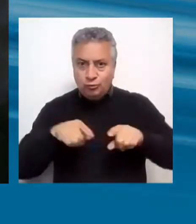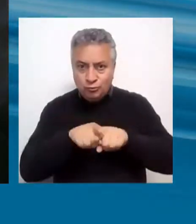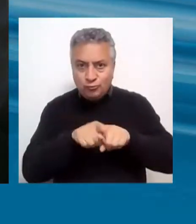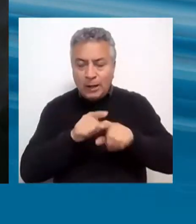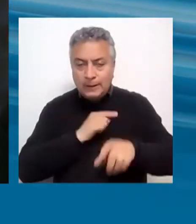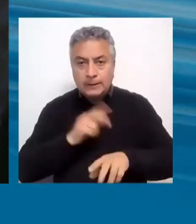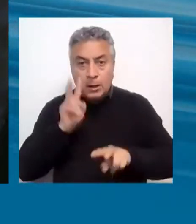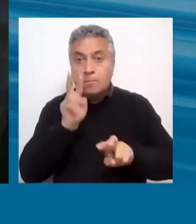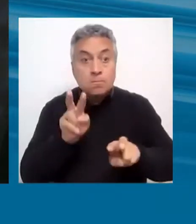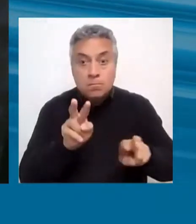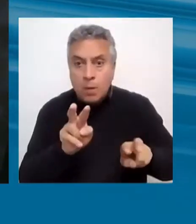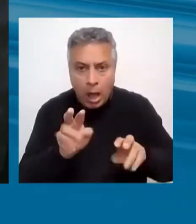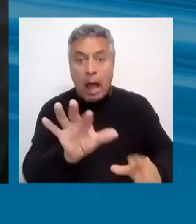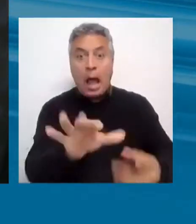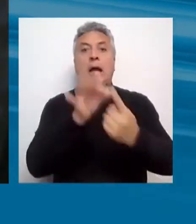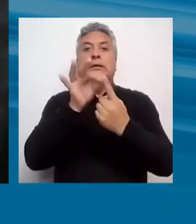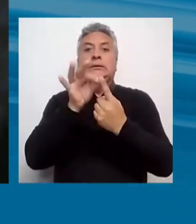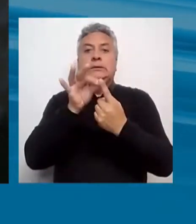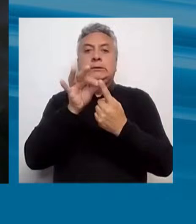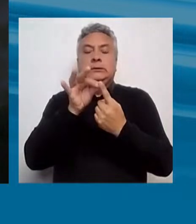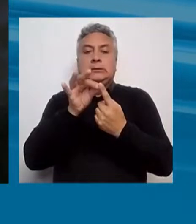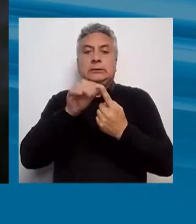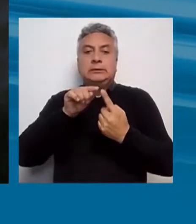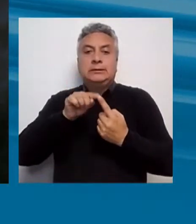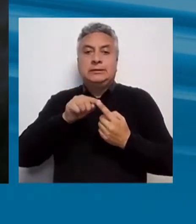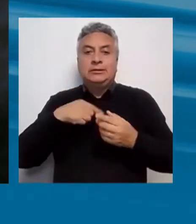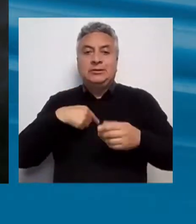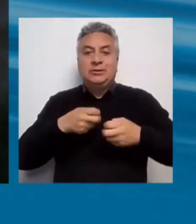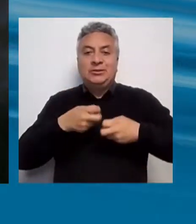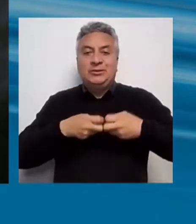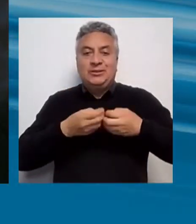finding a quicker solution.